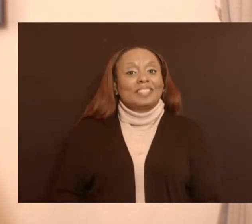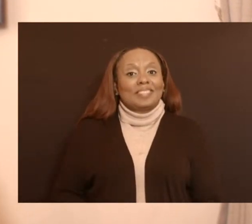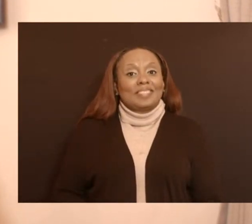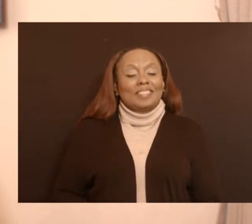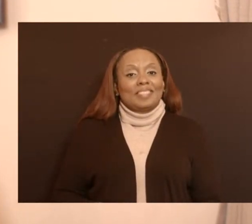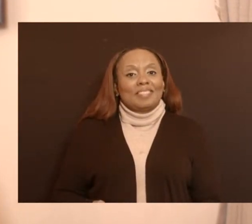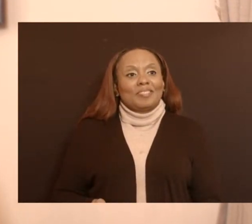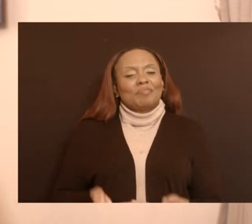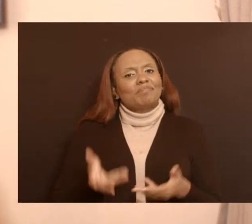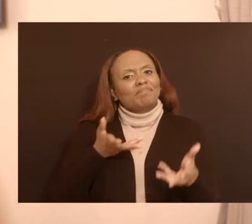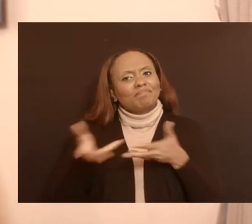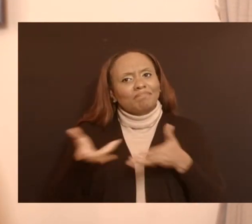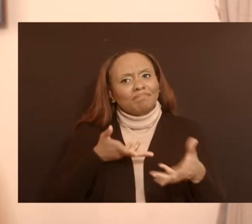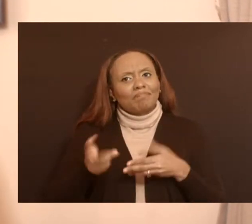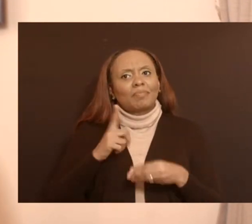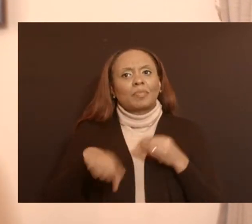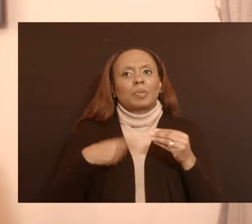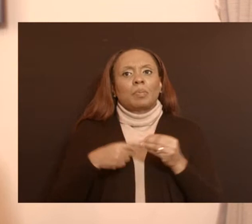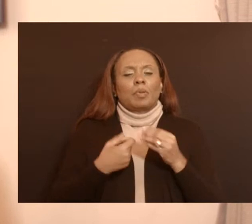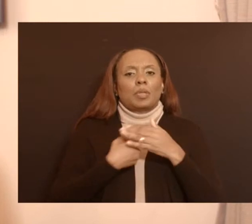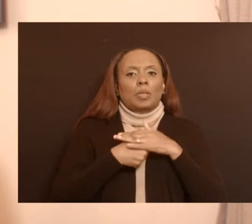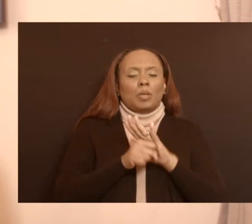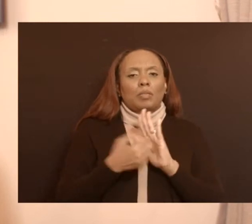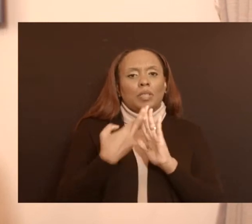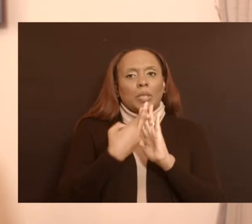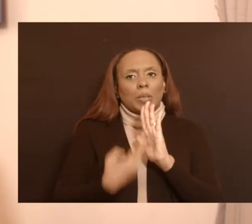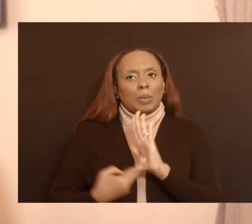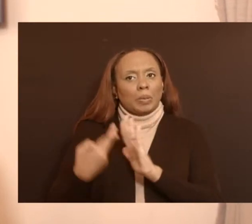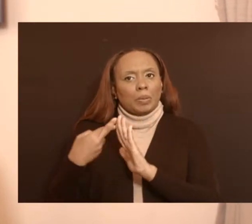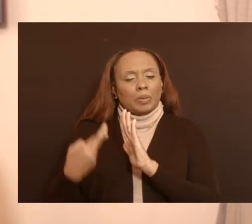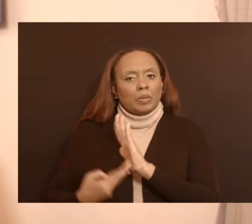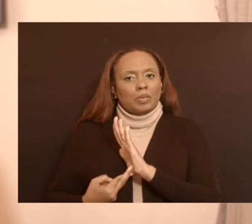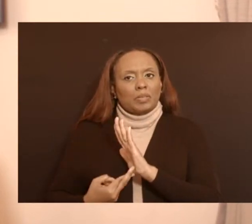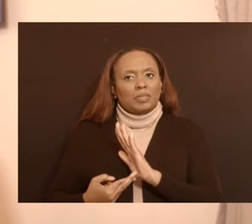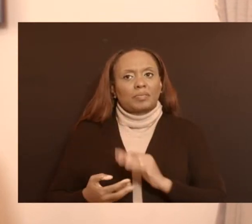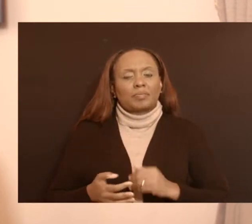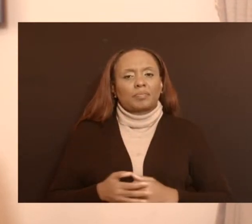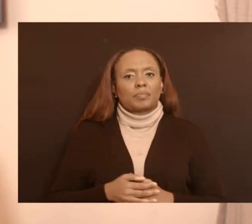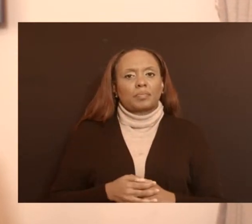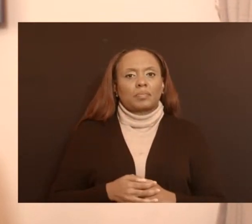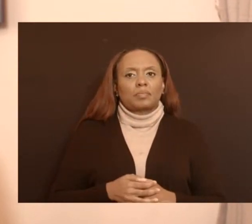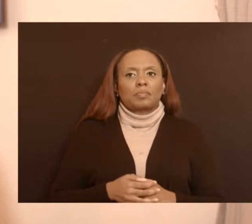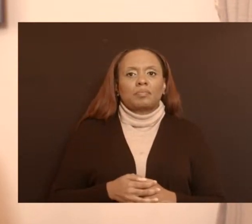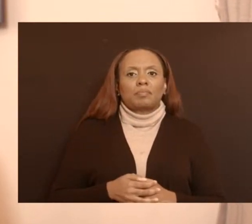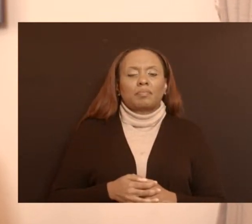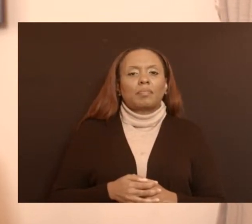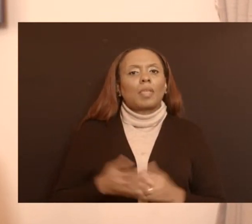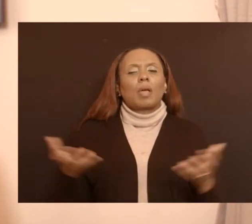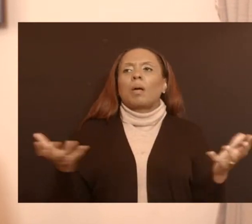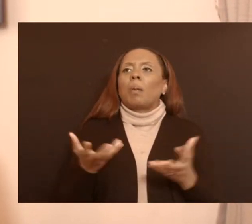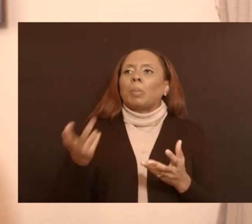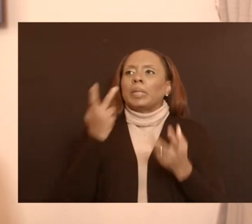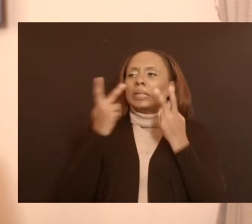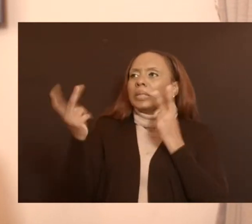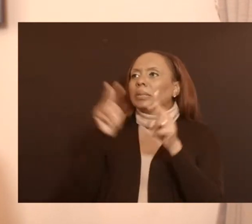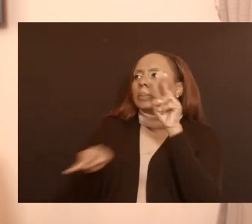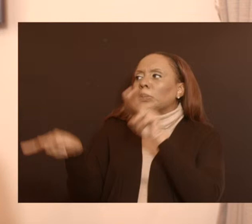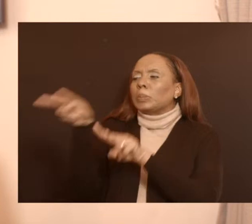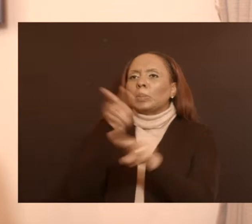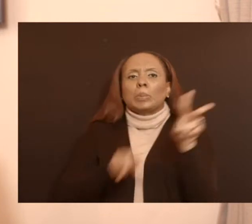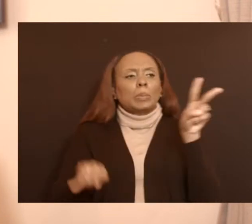the protocols and what we've been doing and what we've been seeing in the island. First